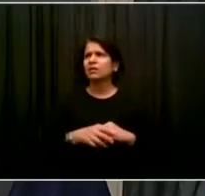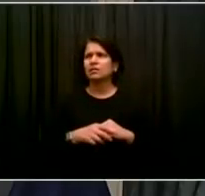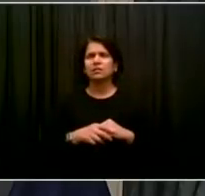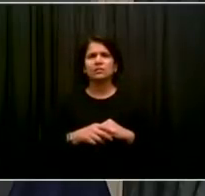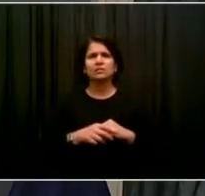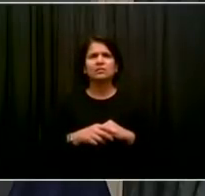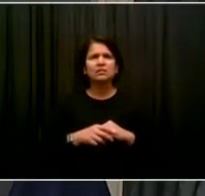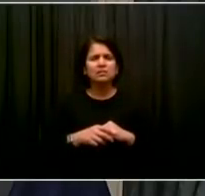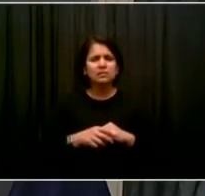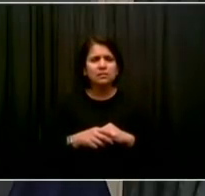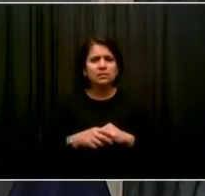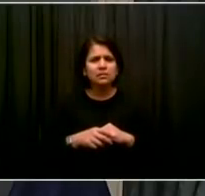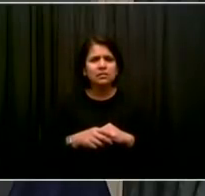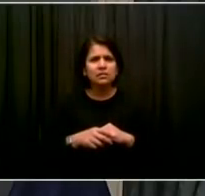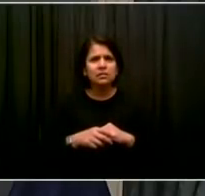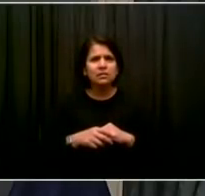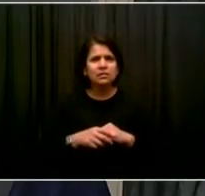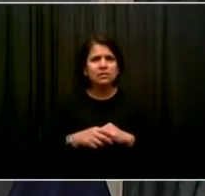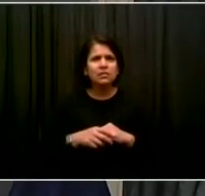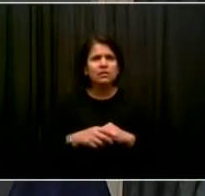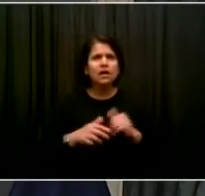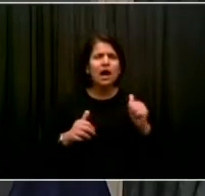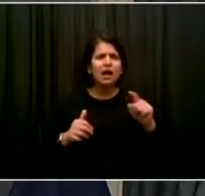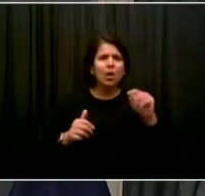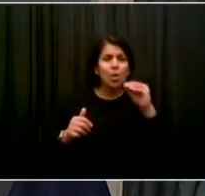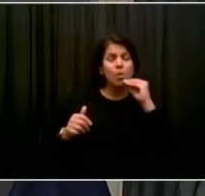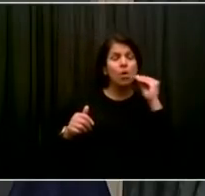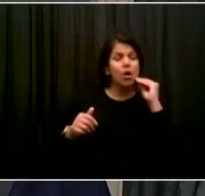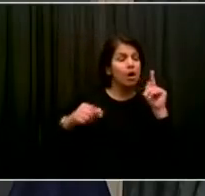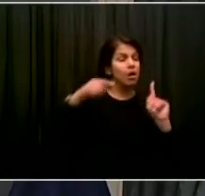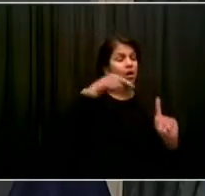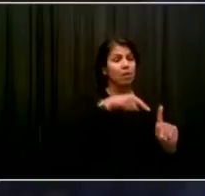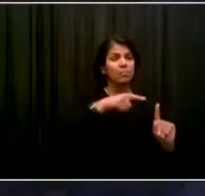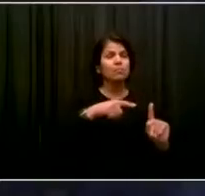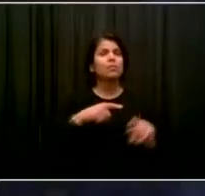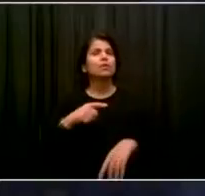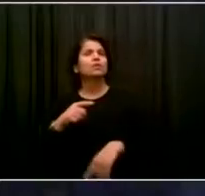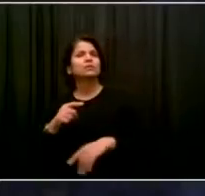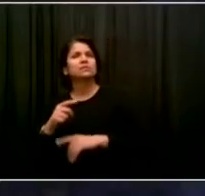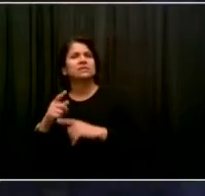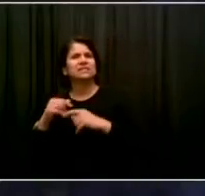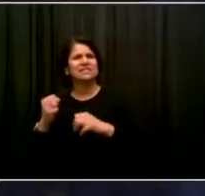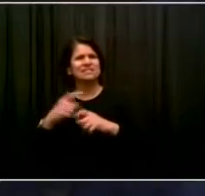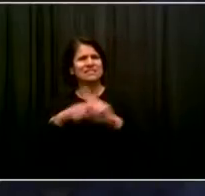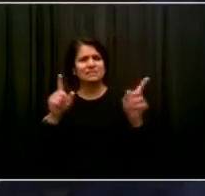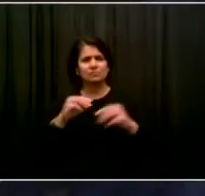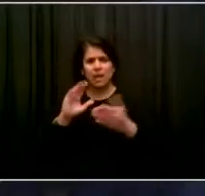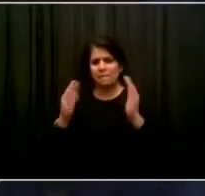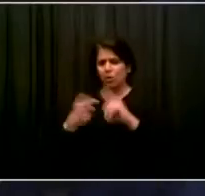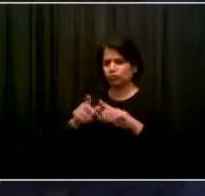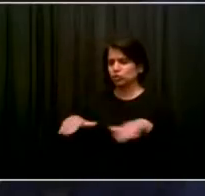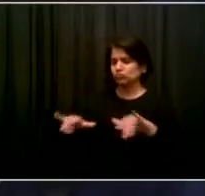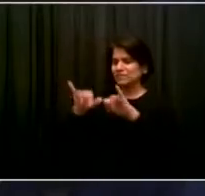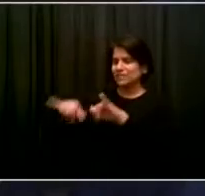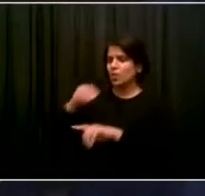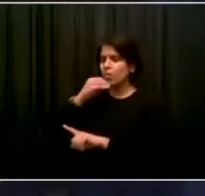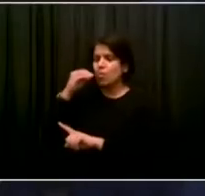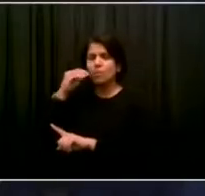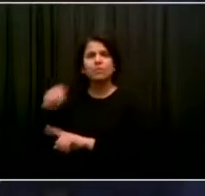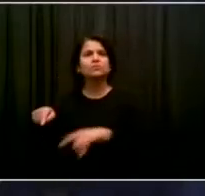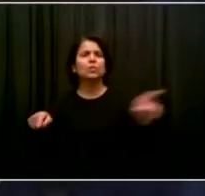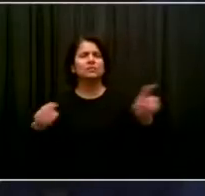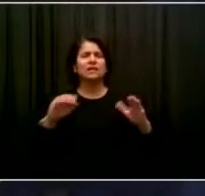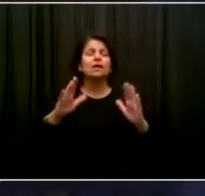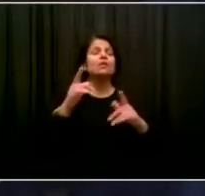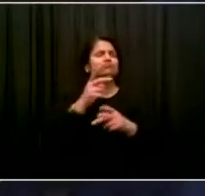at home, or those who are just being kept at home by their parents. Sure. Well, there's been a long-standing policy that preceded